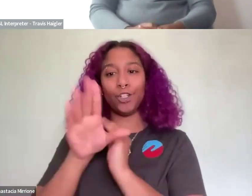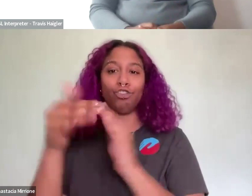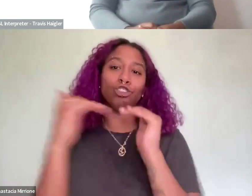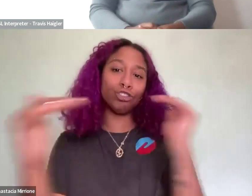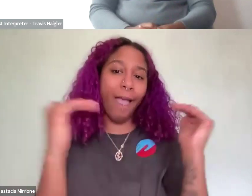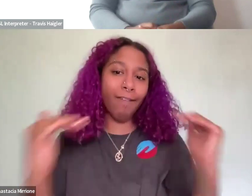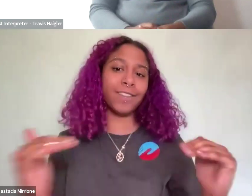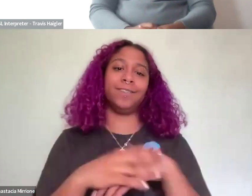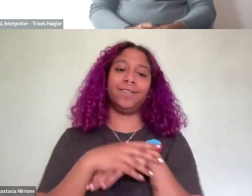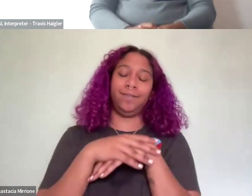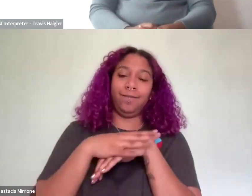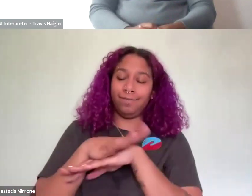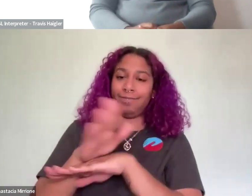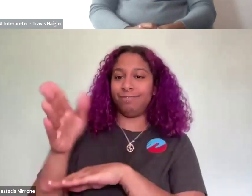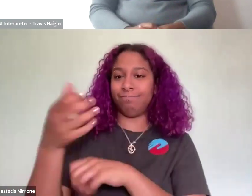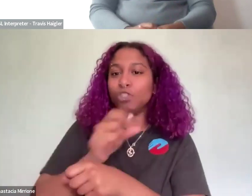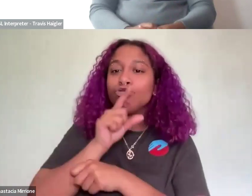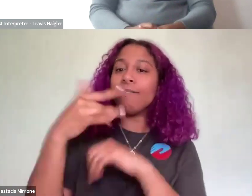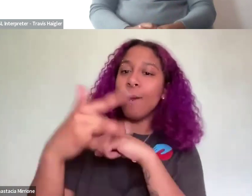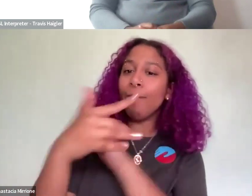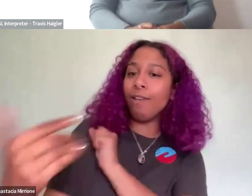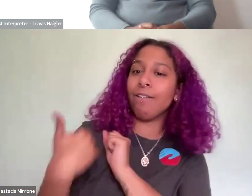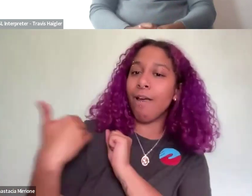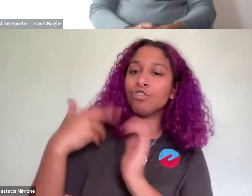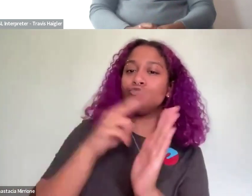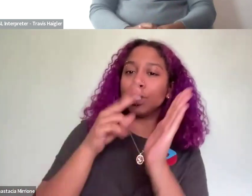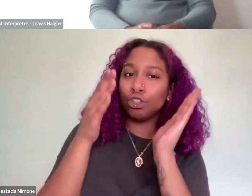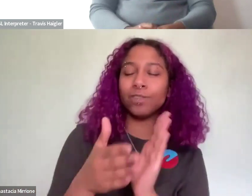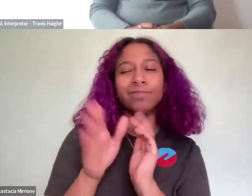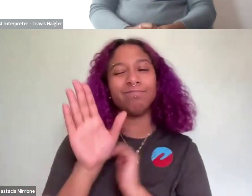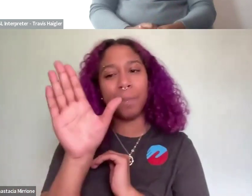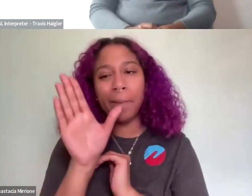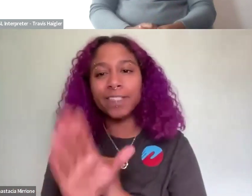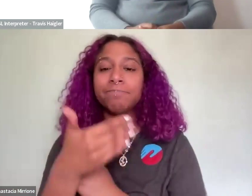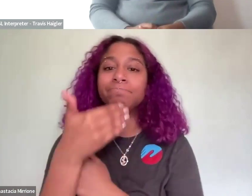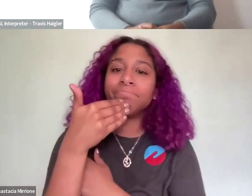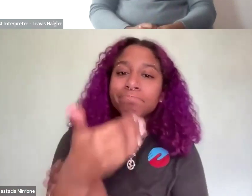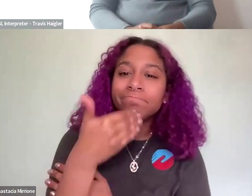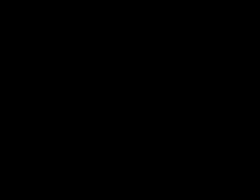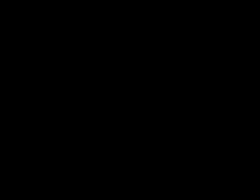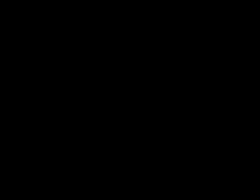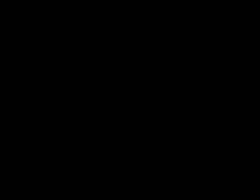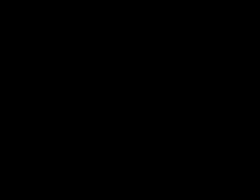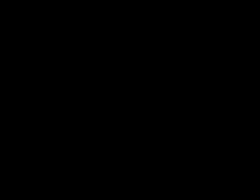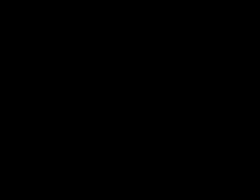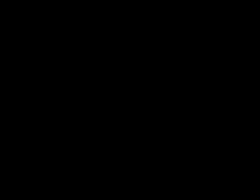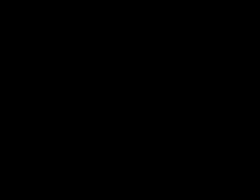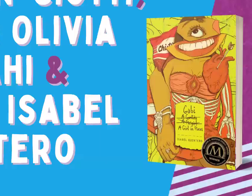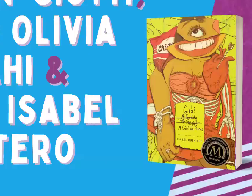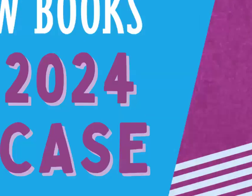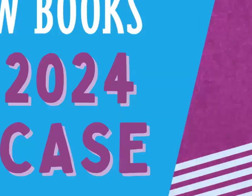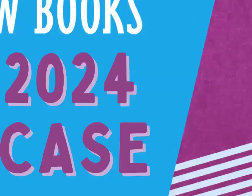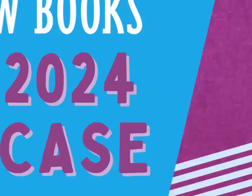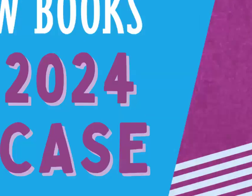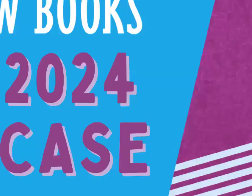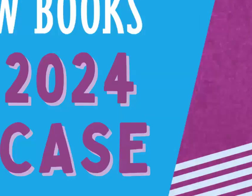young readers because it's a great thing. And Isabel, I'll have to thank you and start to wrap things up here. Oh, thank you.